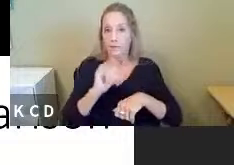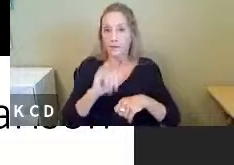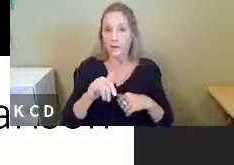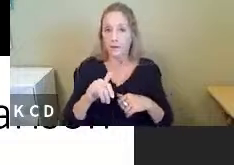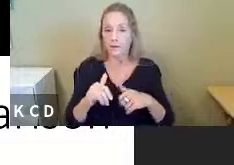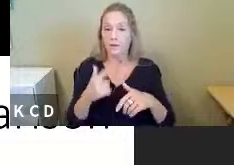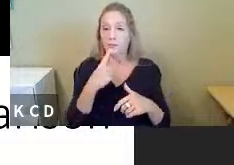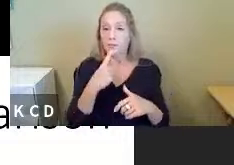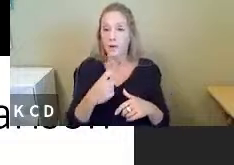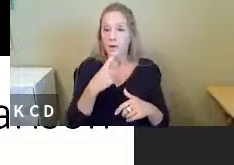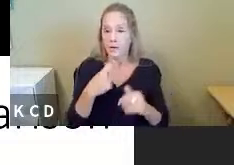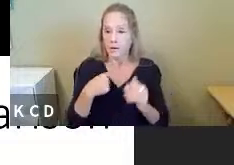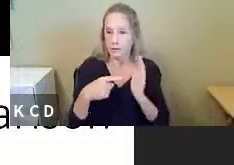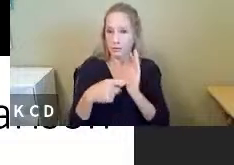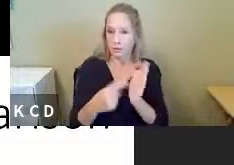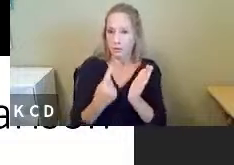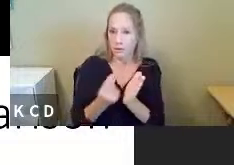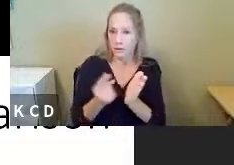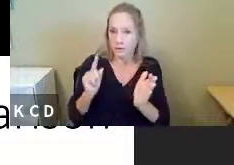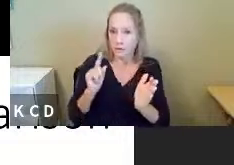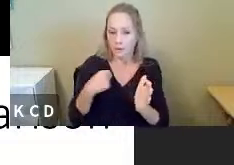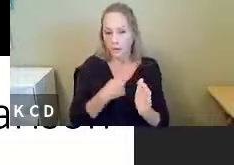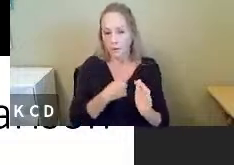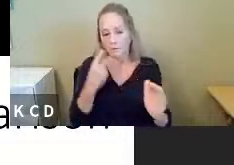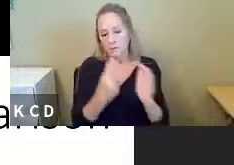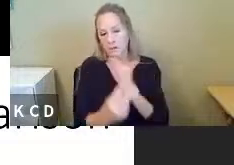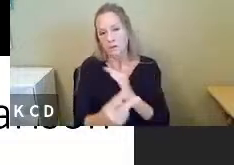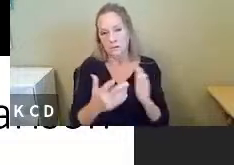red was what I showed you last week. We were projecting at